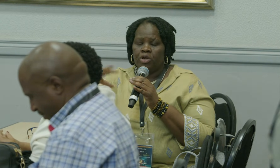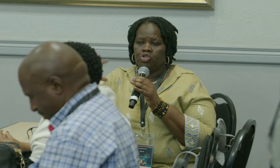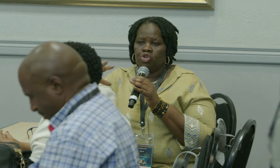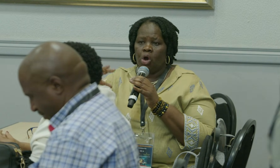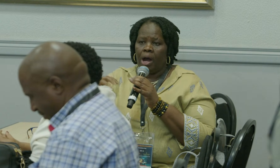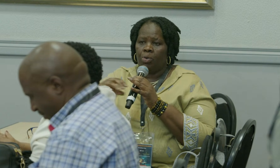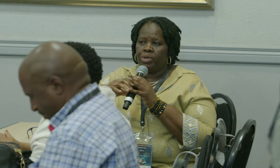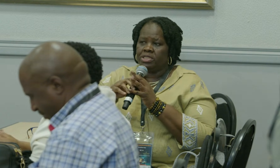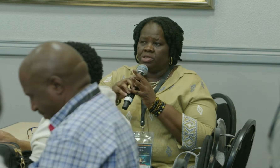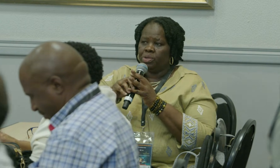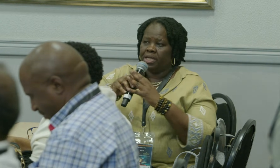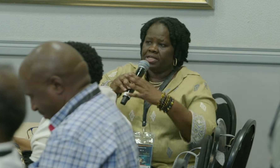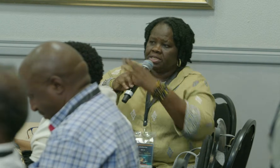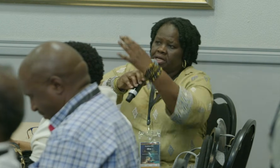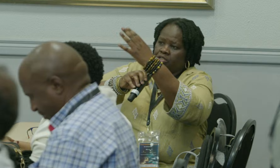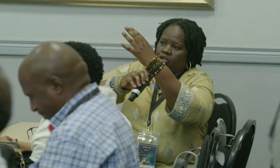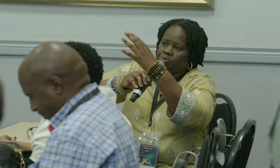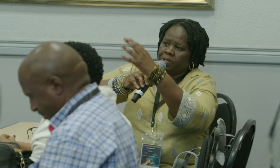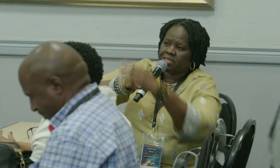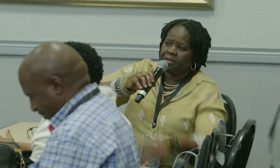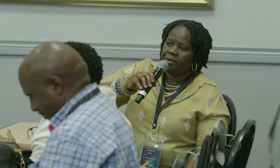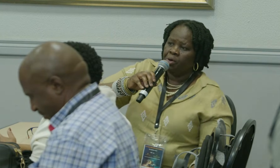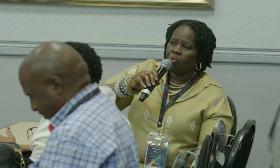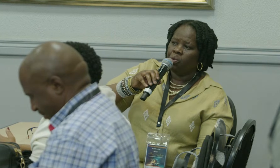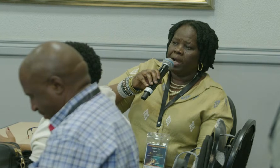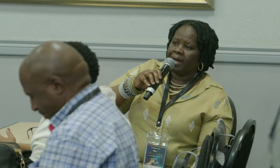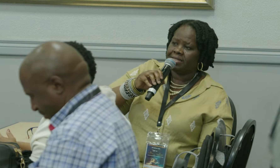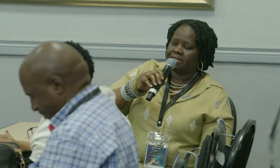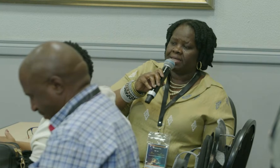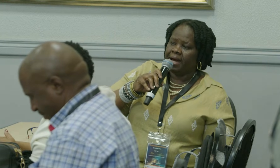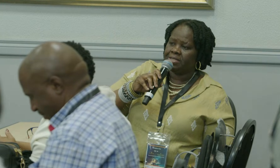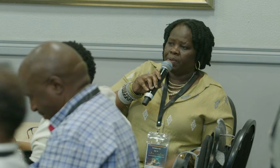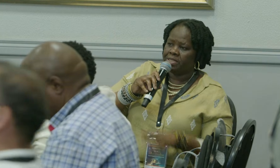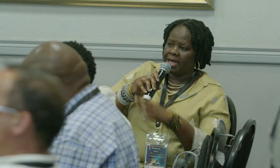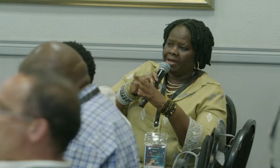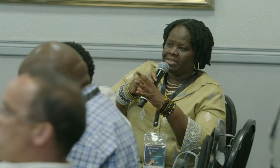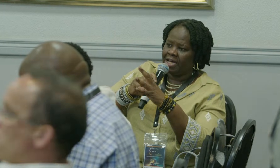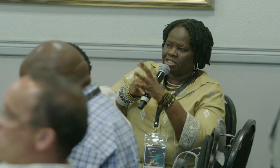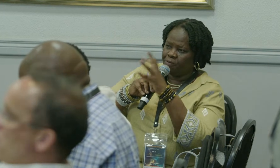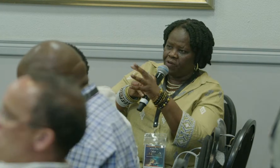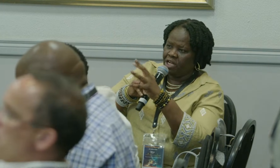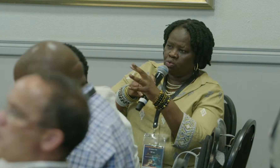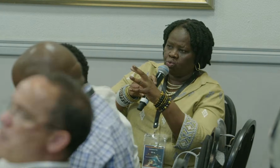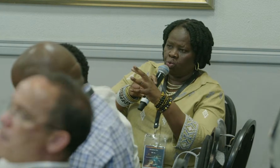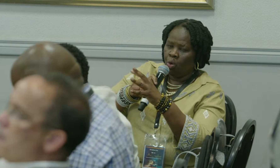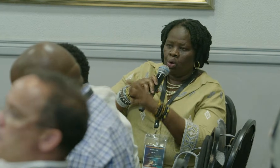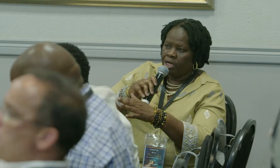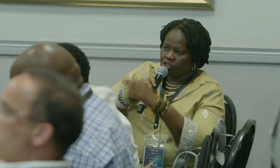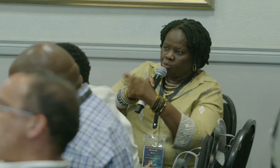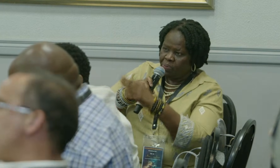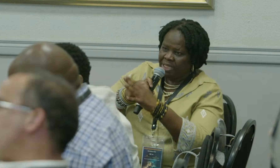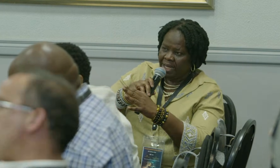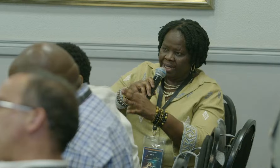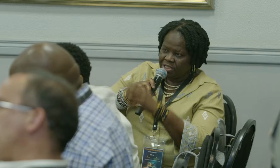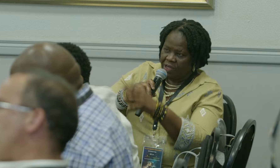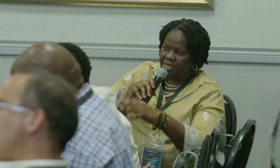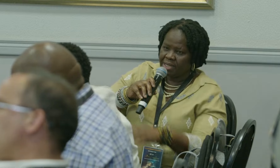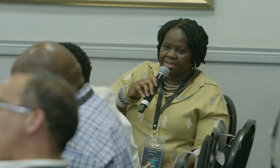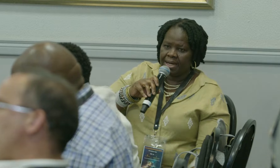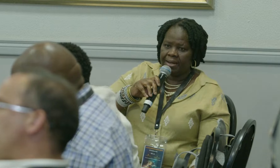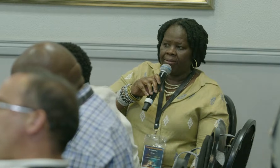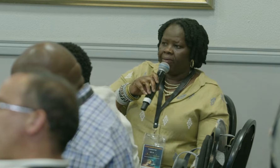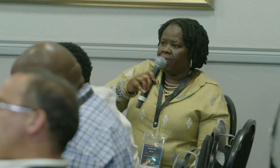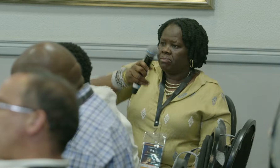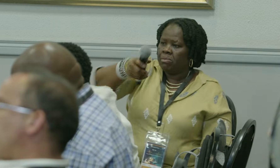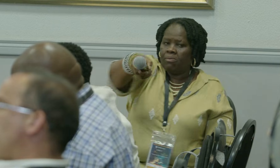I'm not sure how we deal with that. The resource person will assist us, but I just feel it should be there. It's very